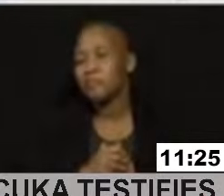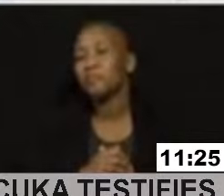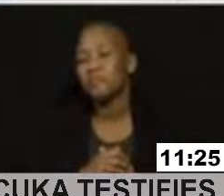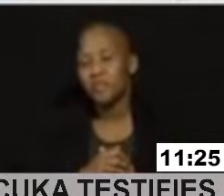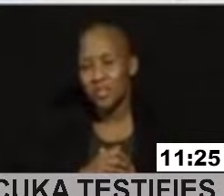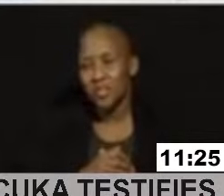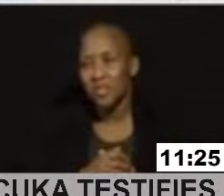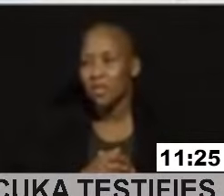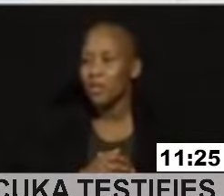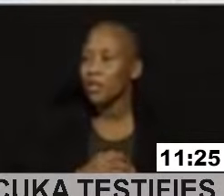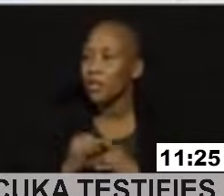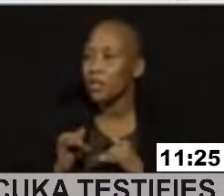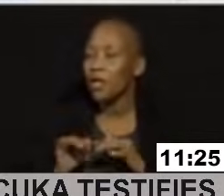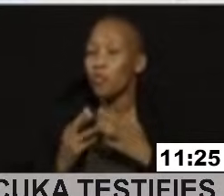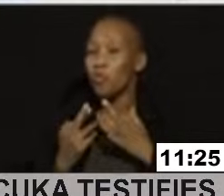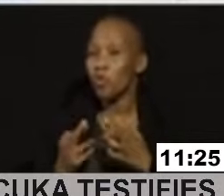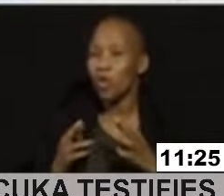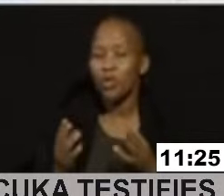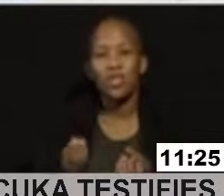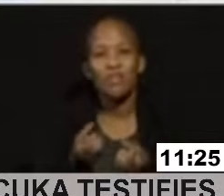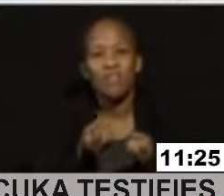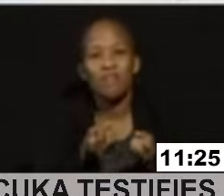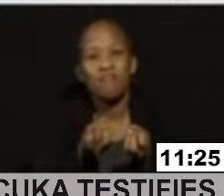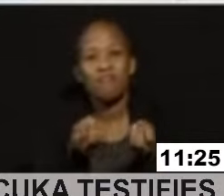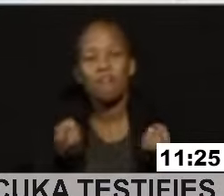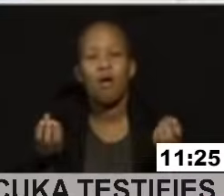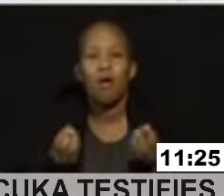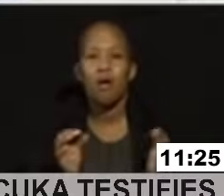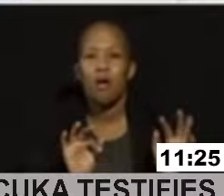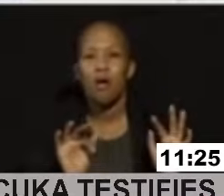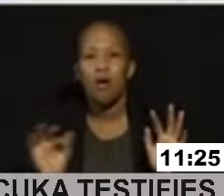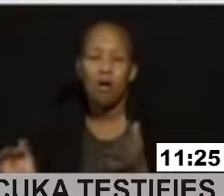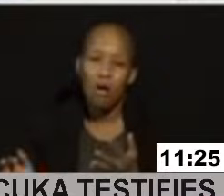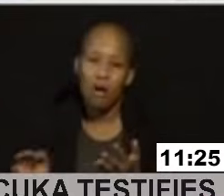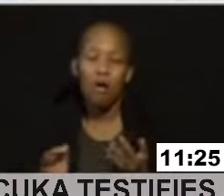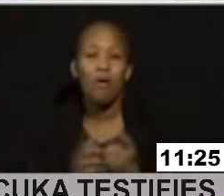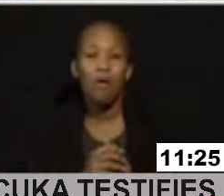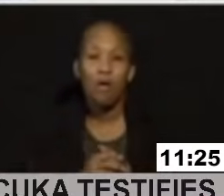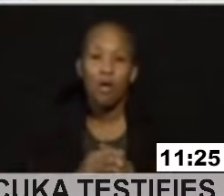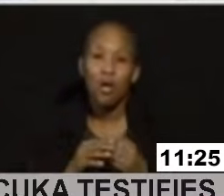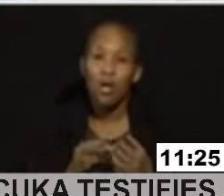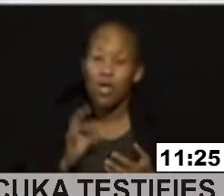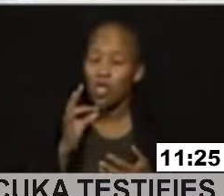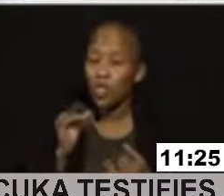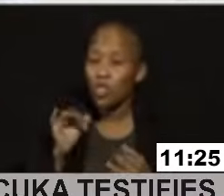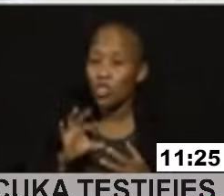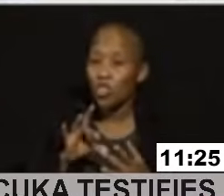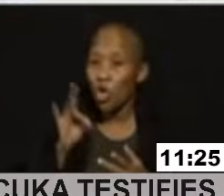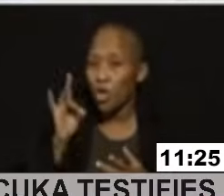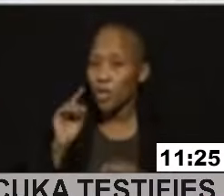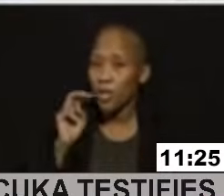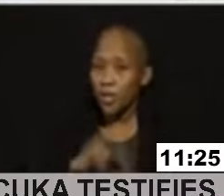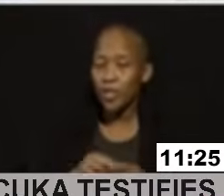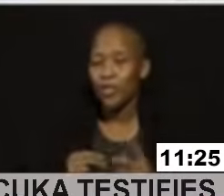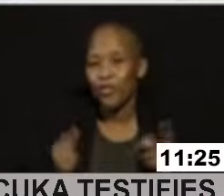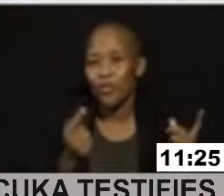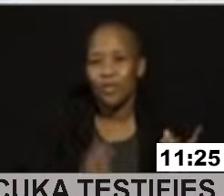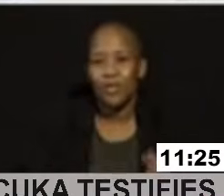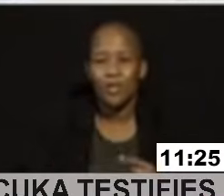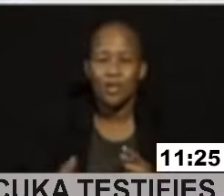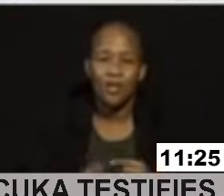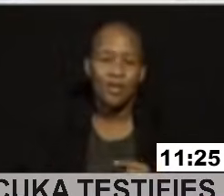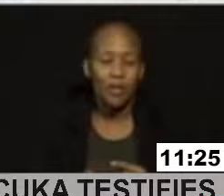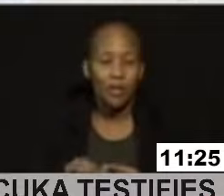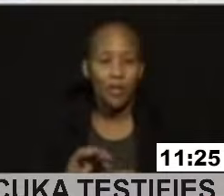how resources were allocated? Choices had to be made, and did that scenario persist by the time you left